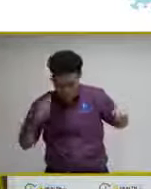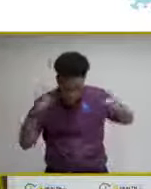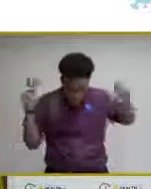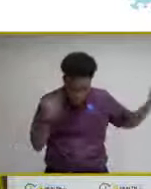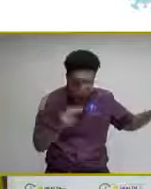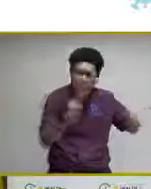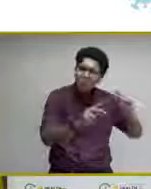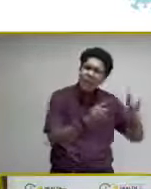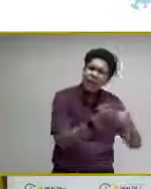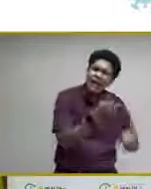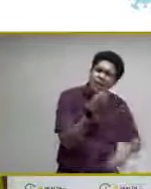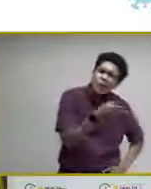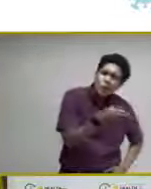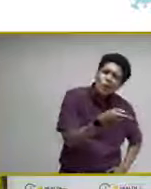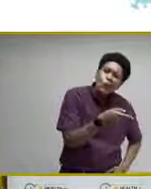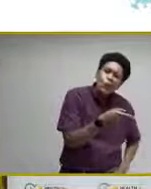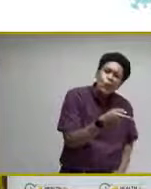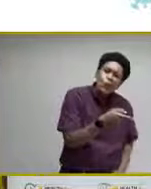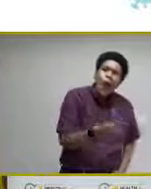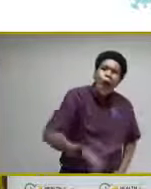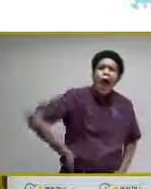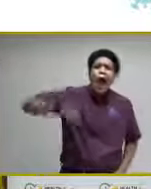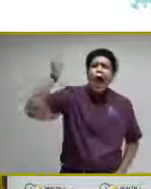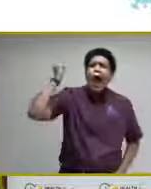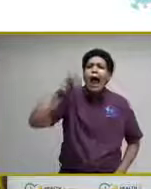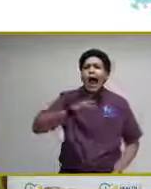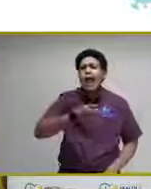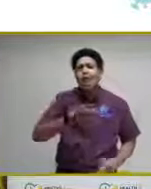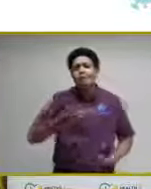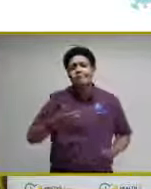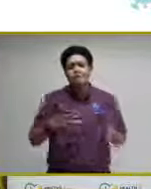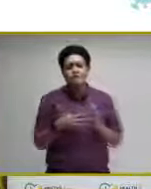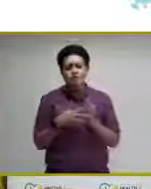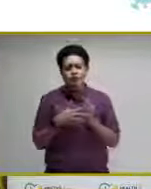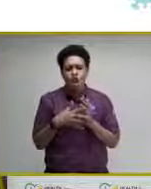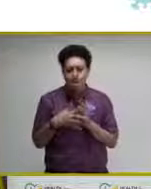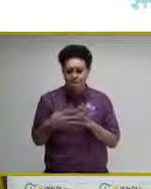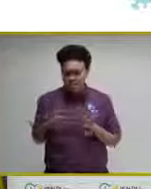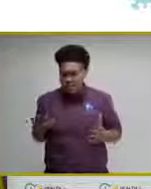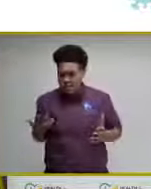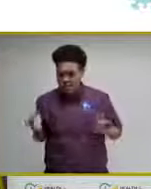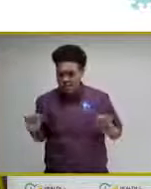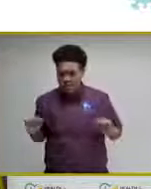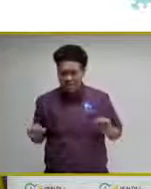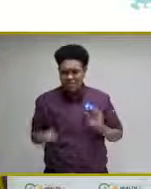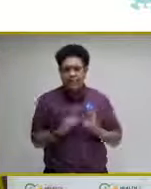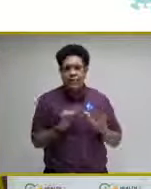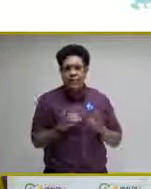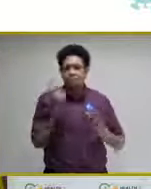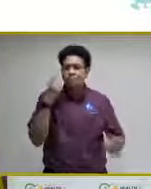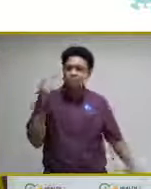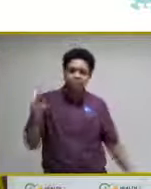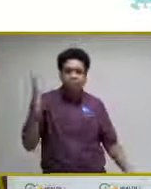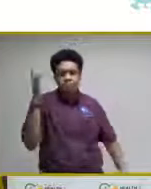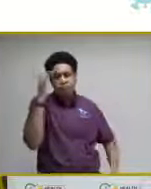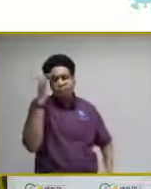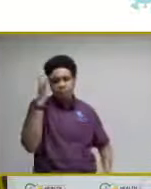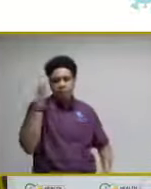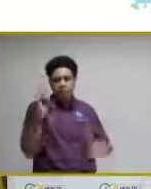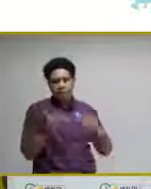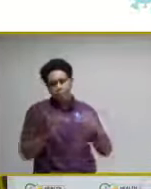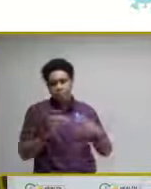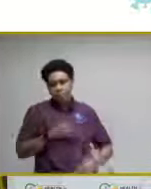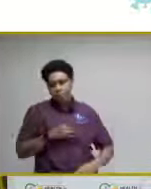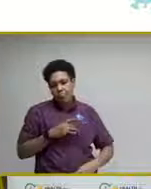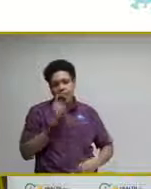the persons who are highly vulnerable for negative outcome from infection. And